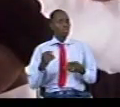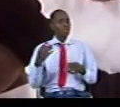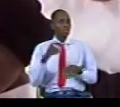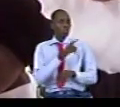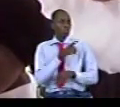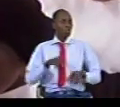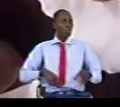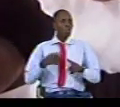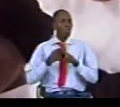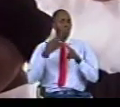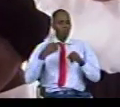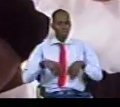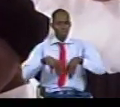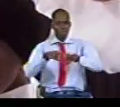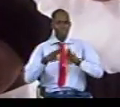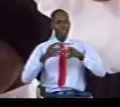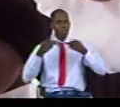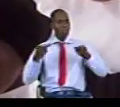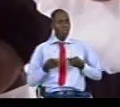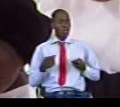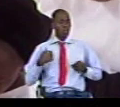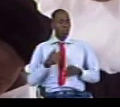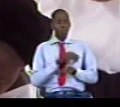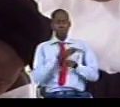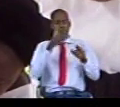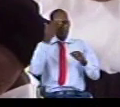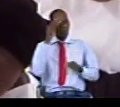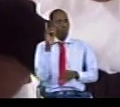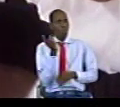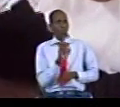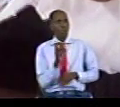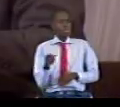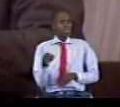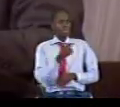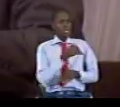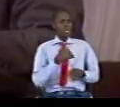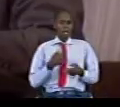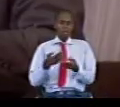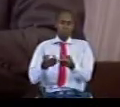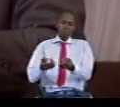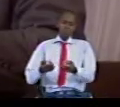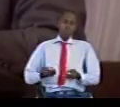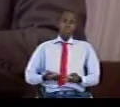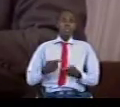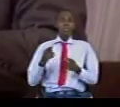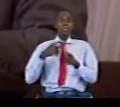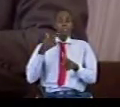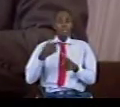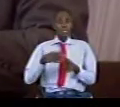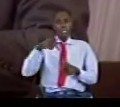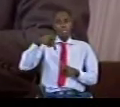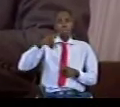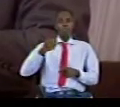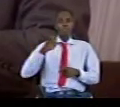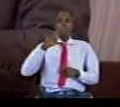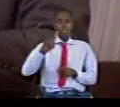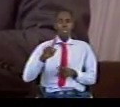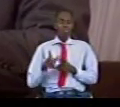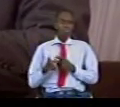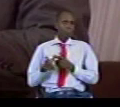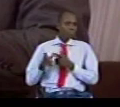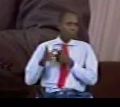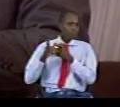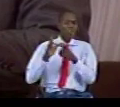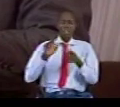we know not where they have laid him." Peter therefore went forth, and that other